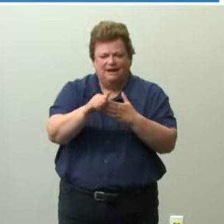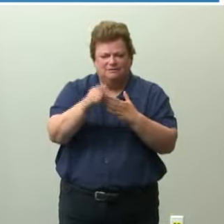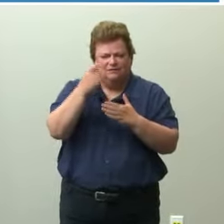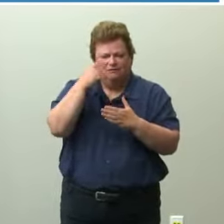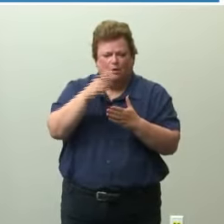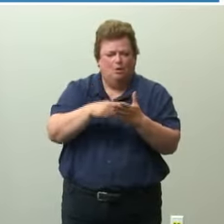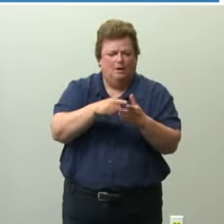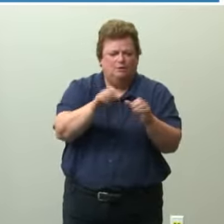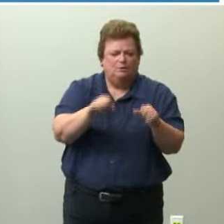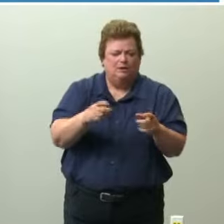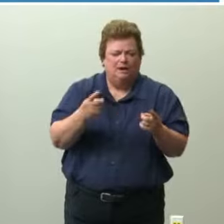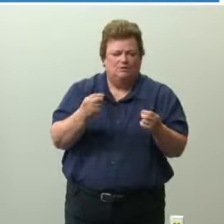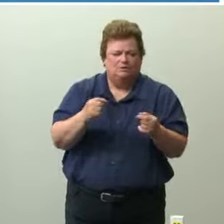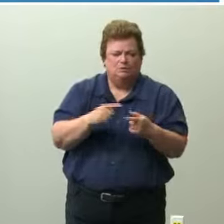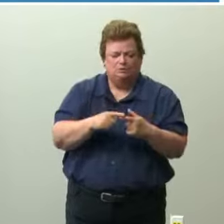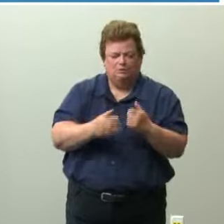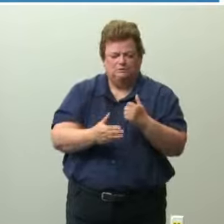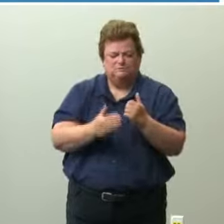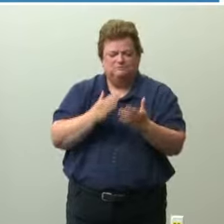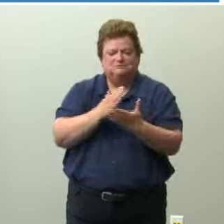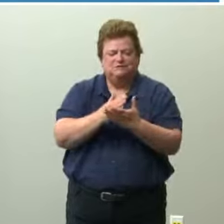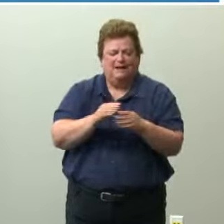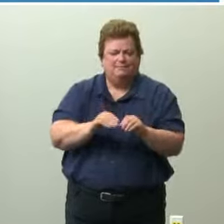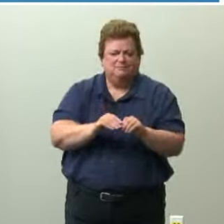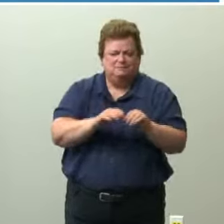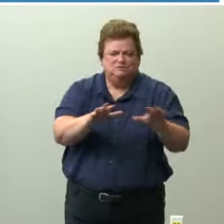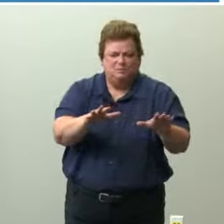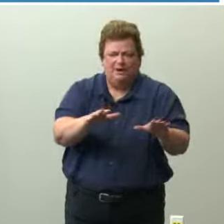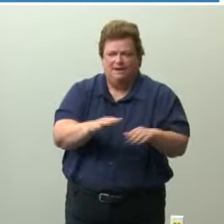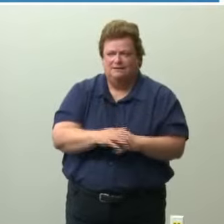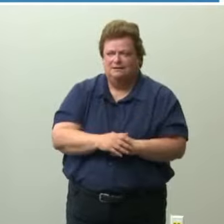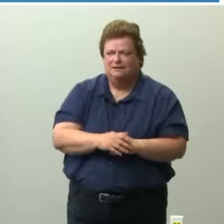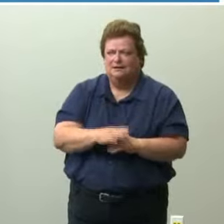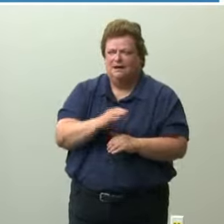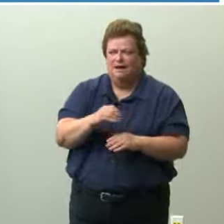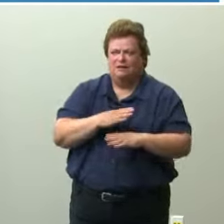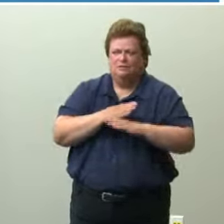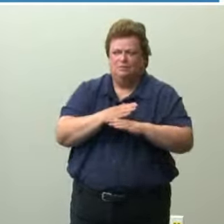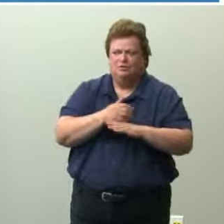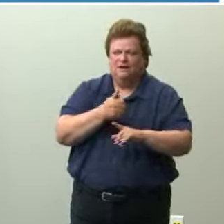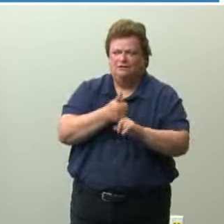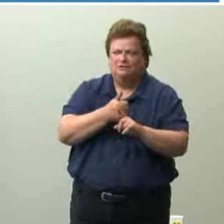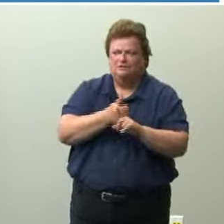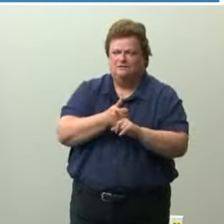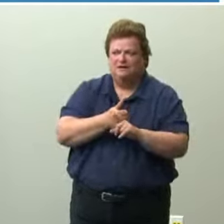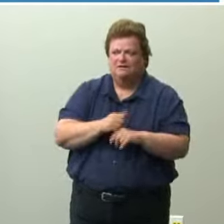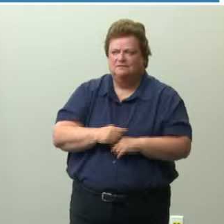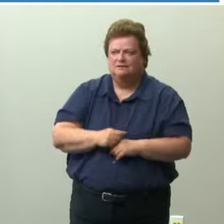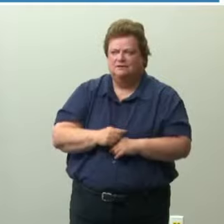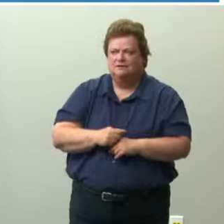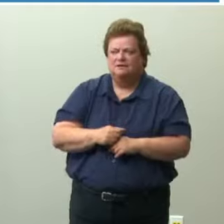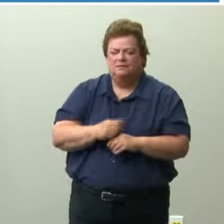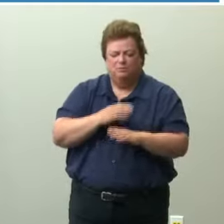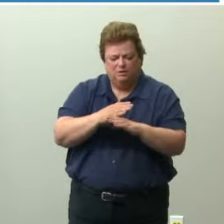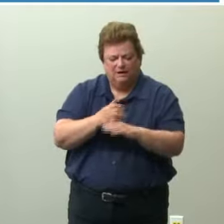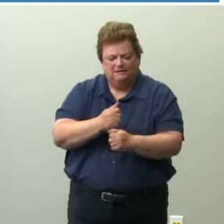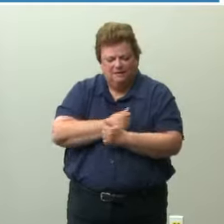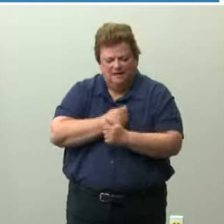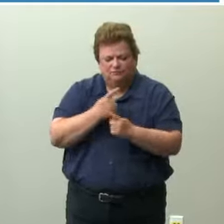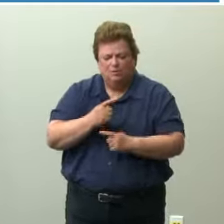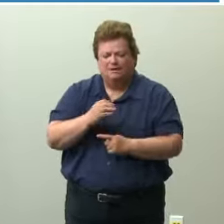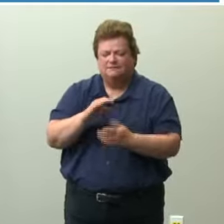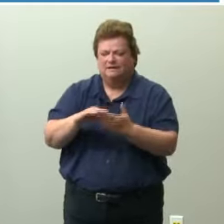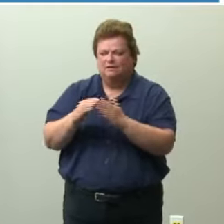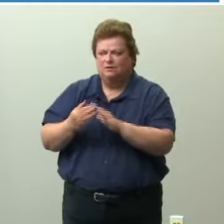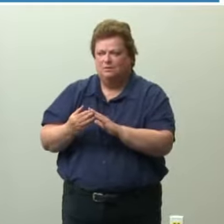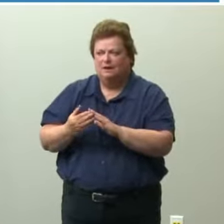actions you can take to help stop the spread of the Delta variant and to protect yourself, our loved ones, and our community.